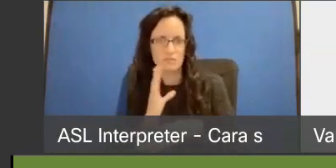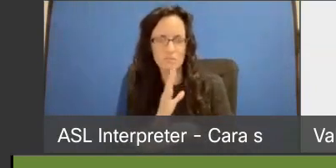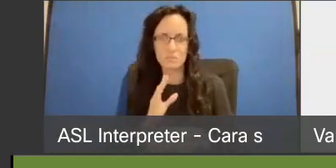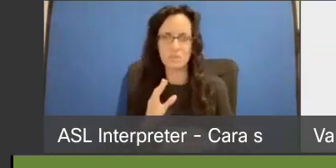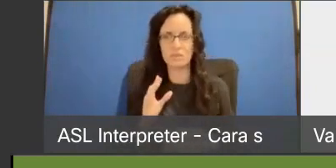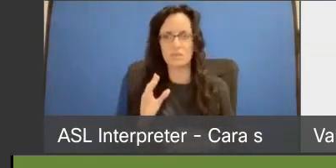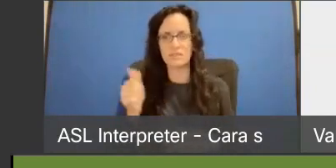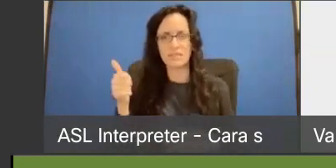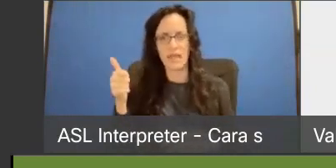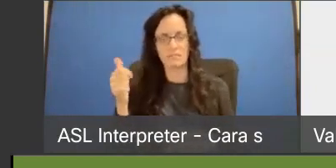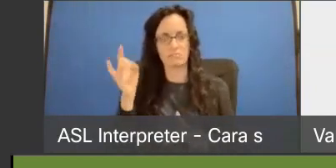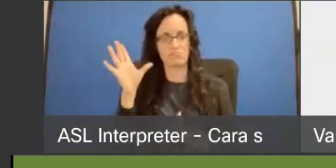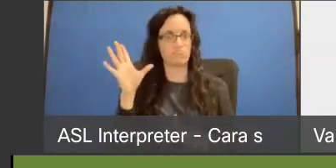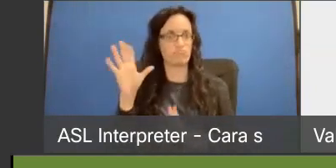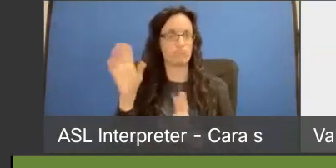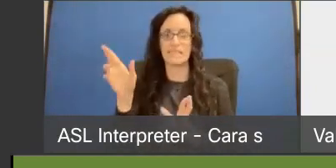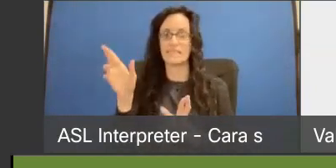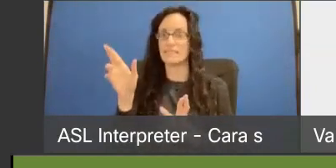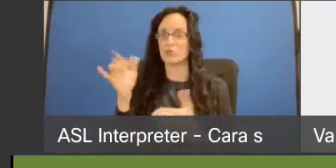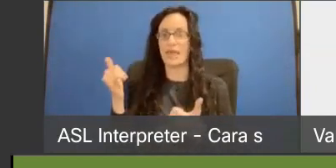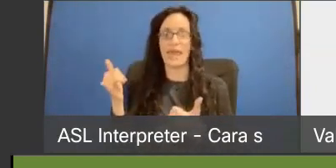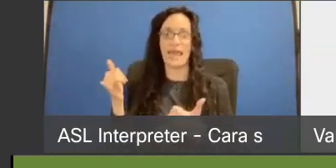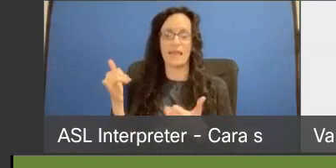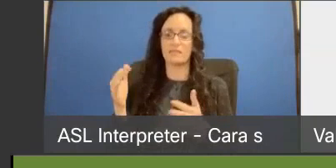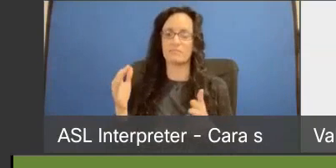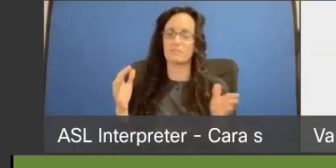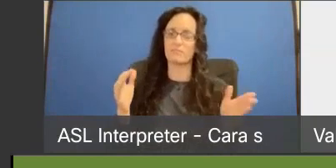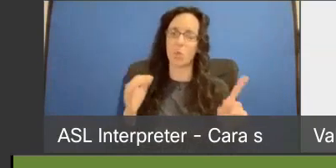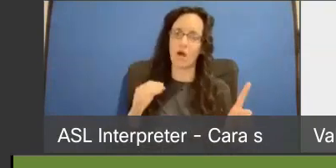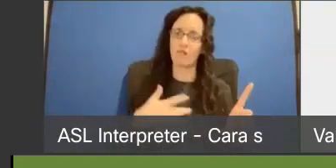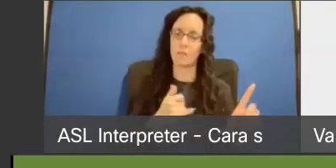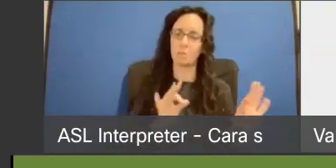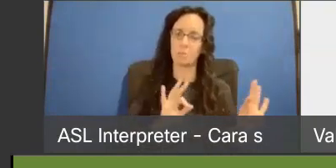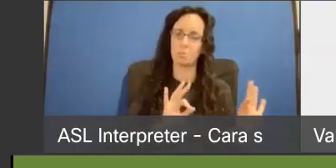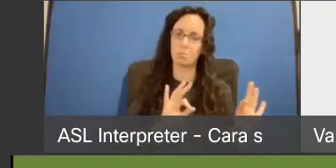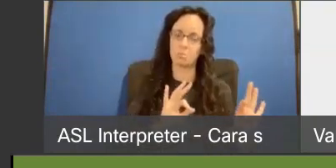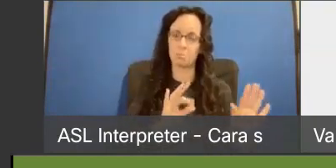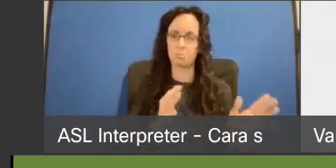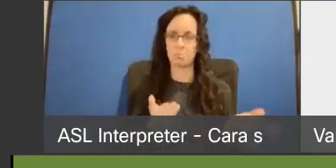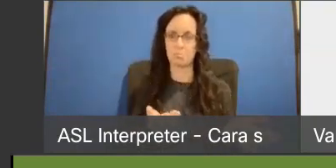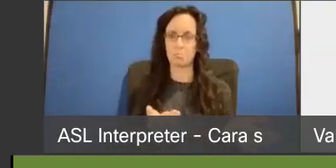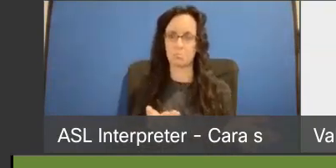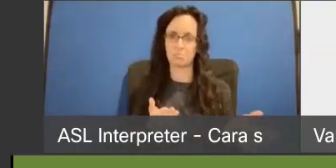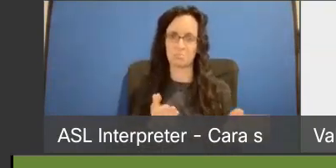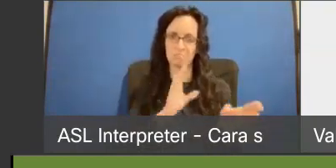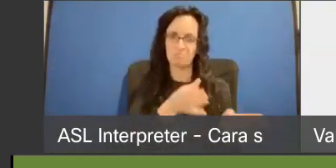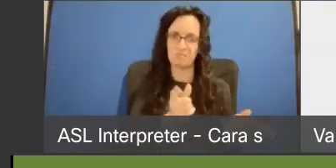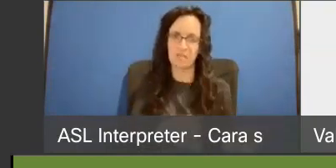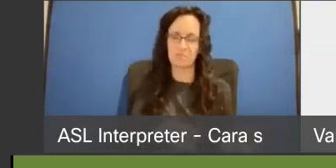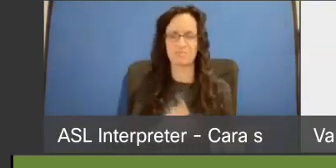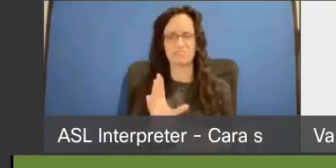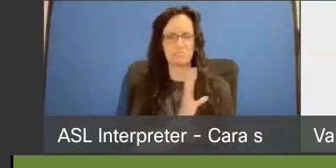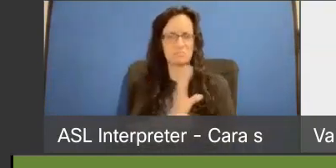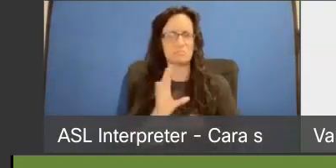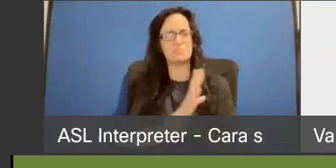is I'd do this today if I could, to 1 being like, no, this is never going to happen.